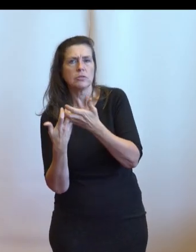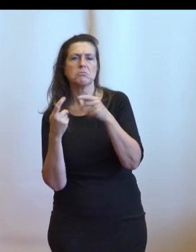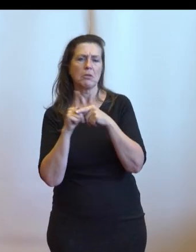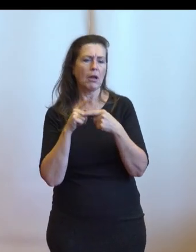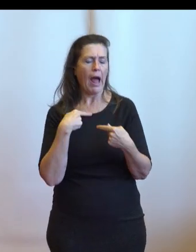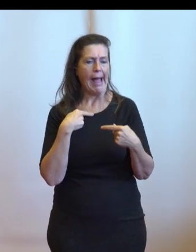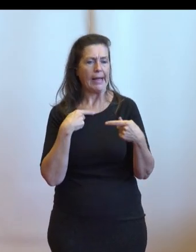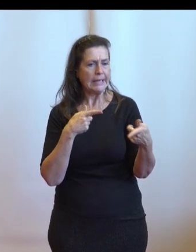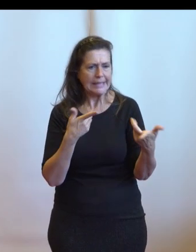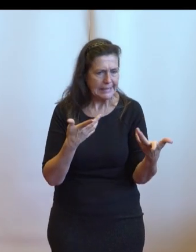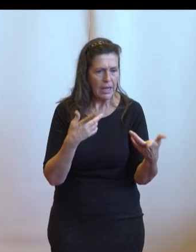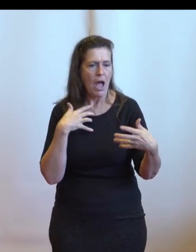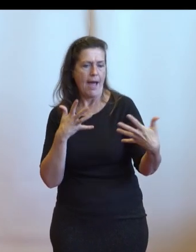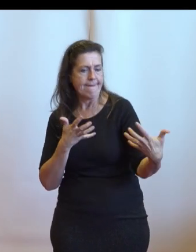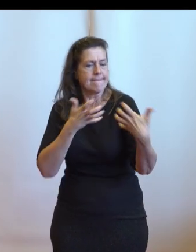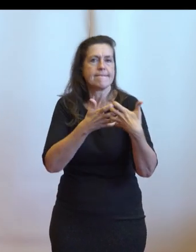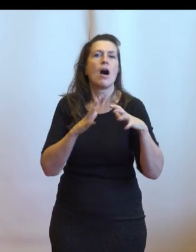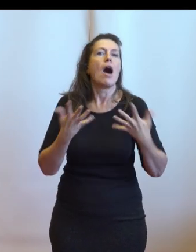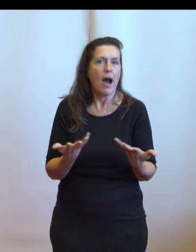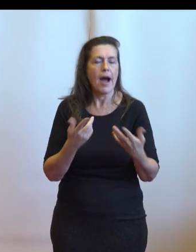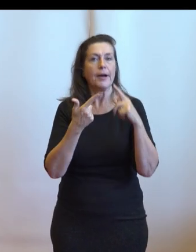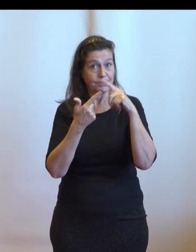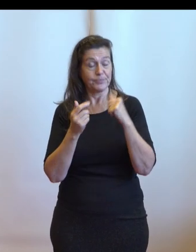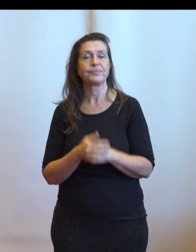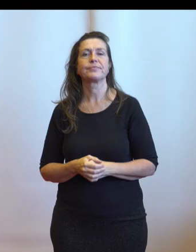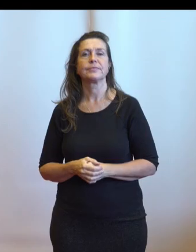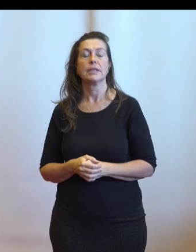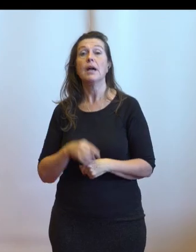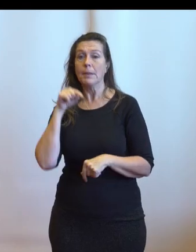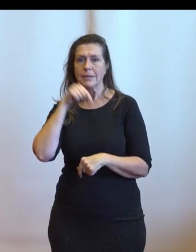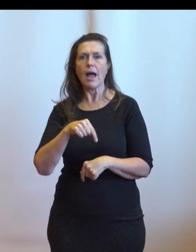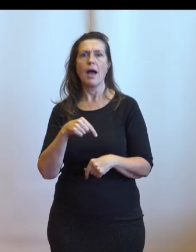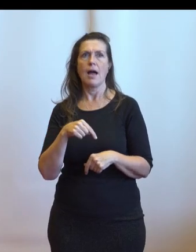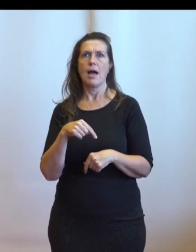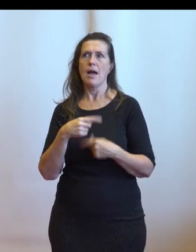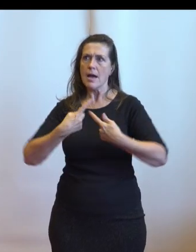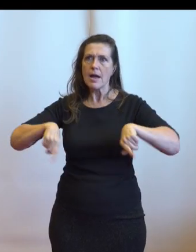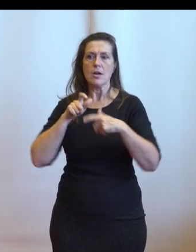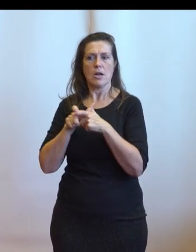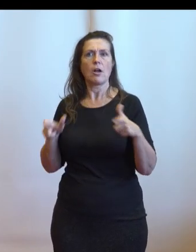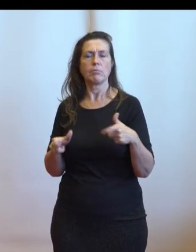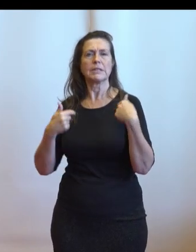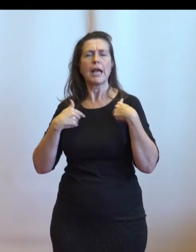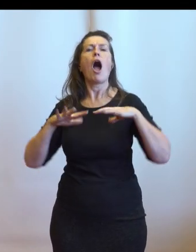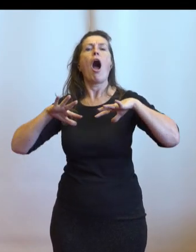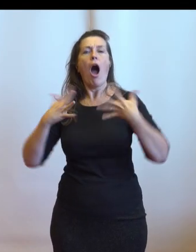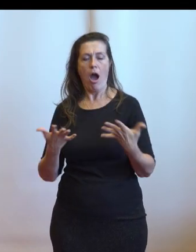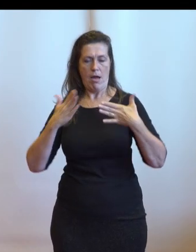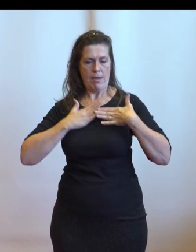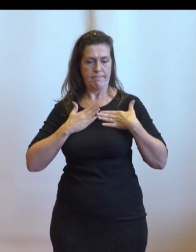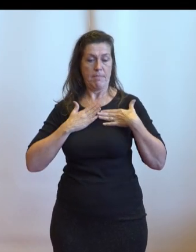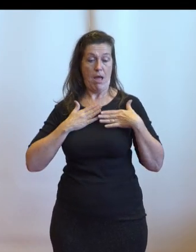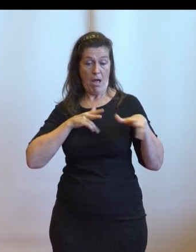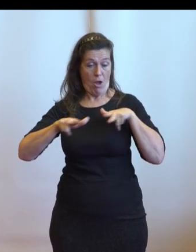accommodations. That's really important that you're considering that. But as I say, this is a commitment on how you embed accessibility within your organisation,